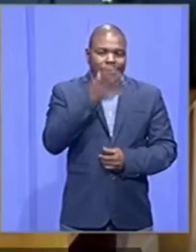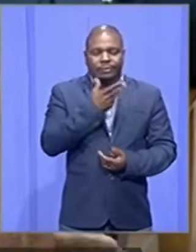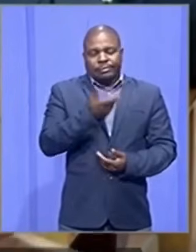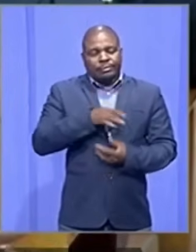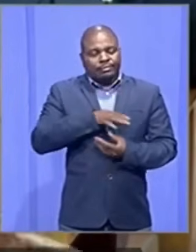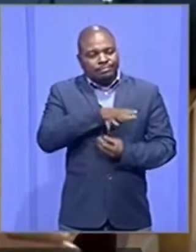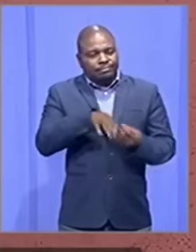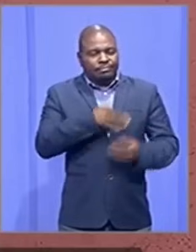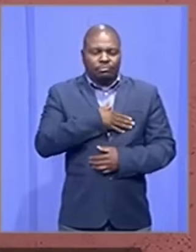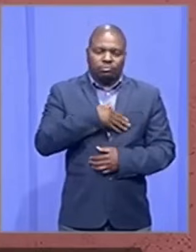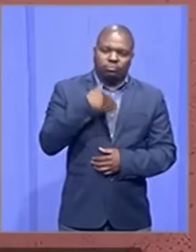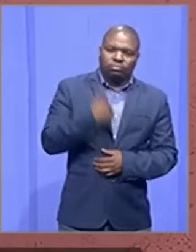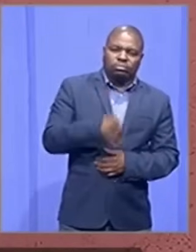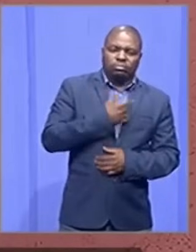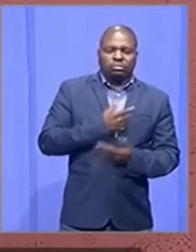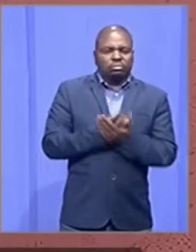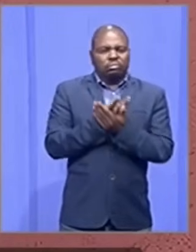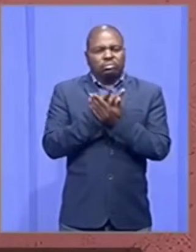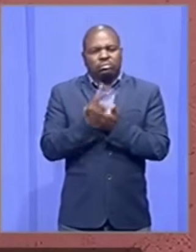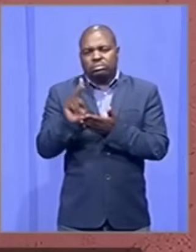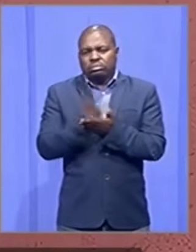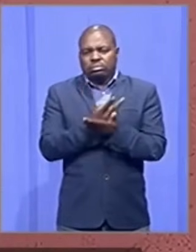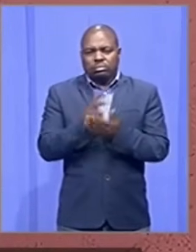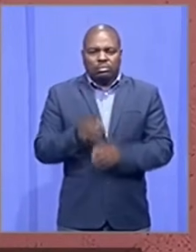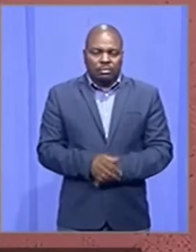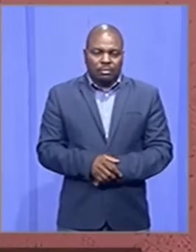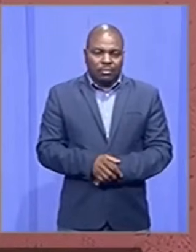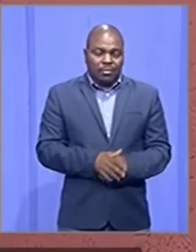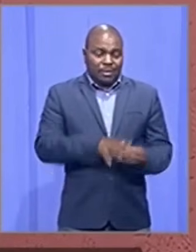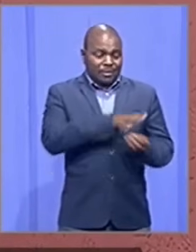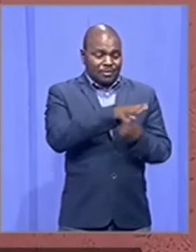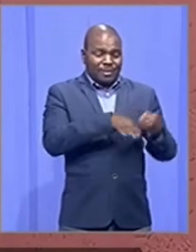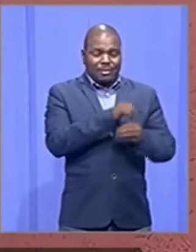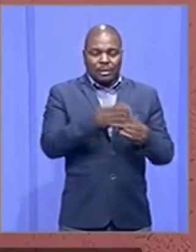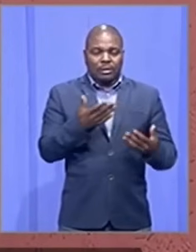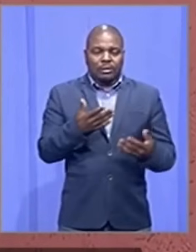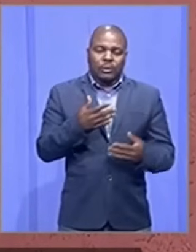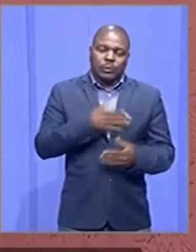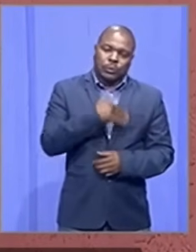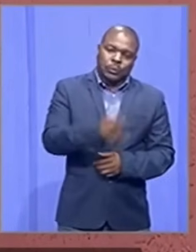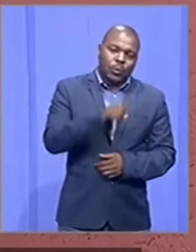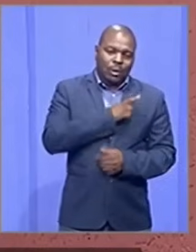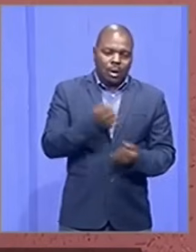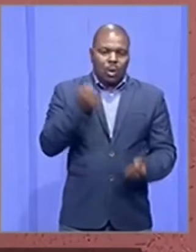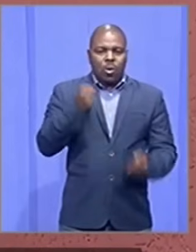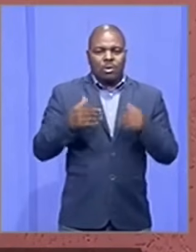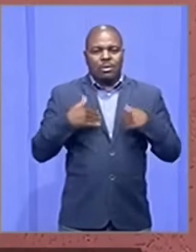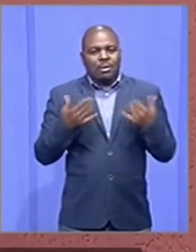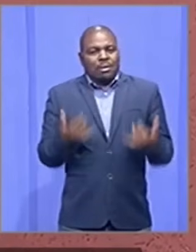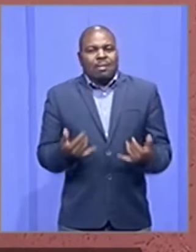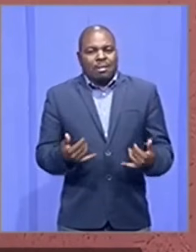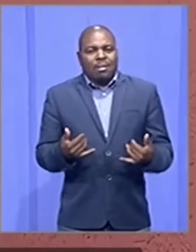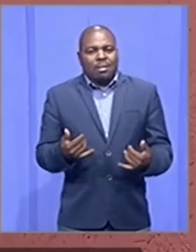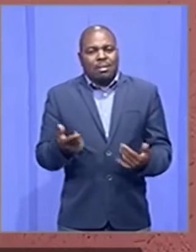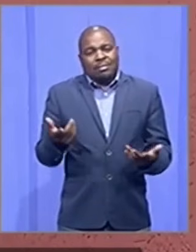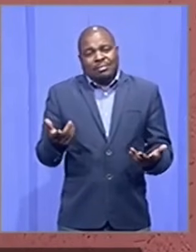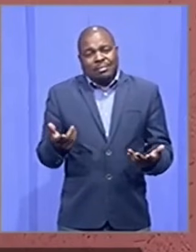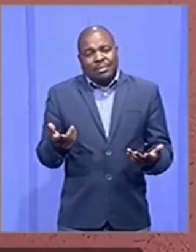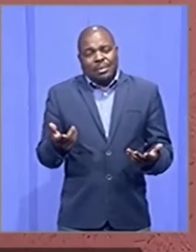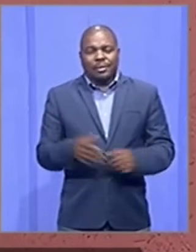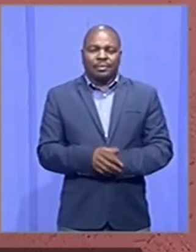fudusa mewa ya bone. Family e botlhoko ka lebakeng la gore case ke gone e qala ngwana jwale re fela gore e tla ba